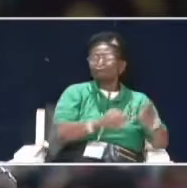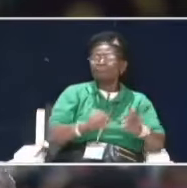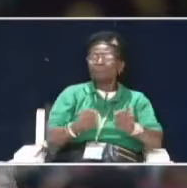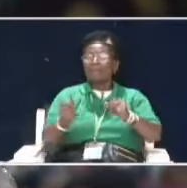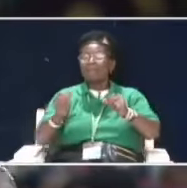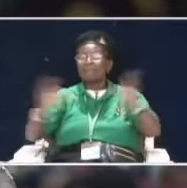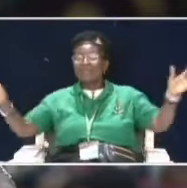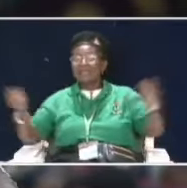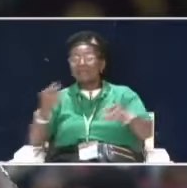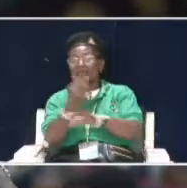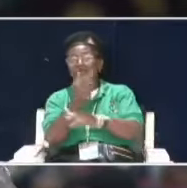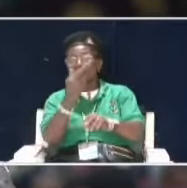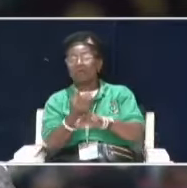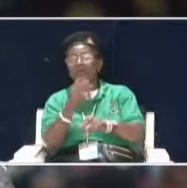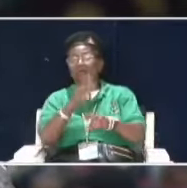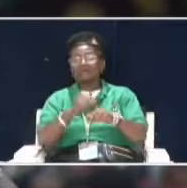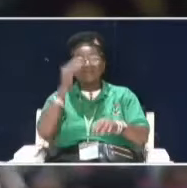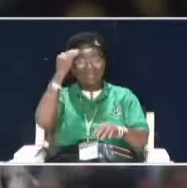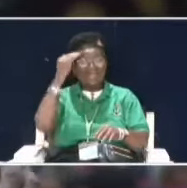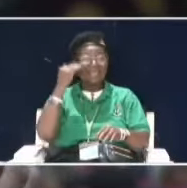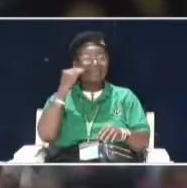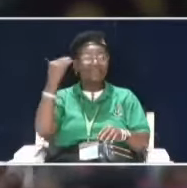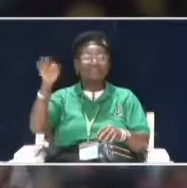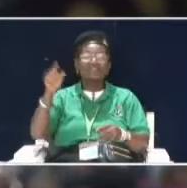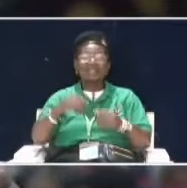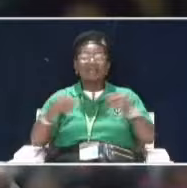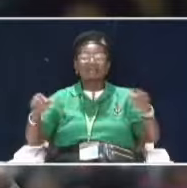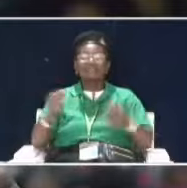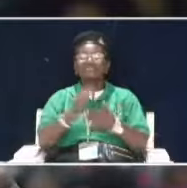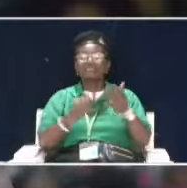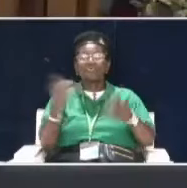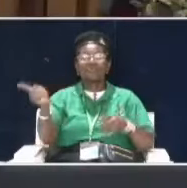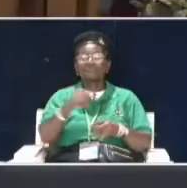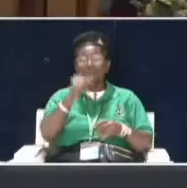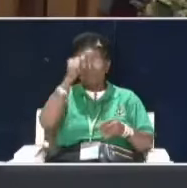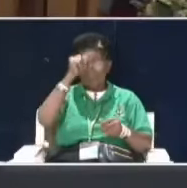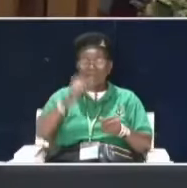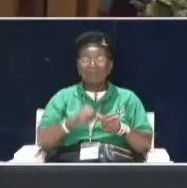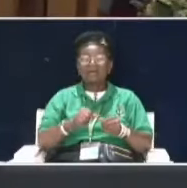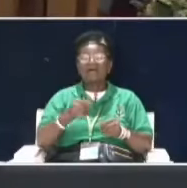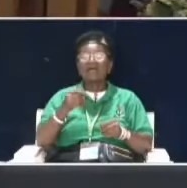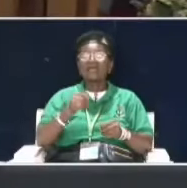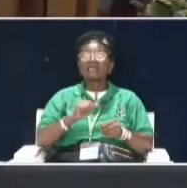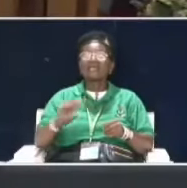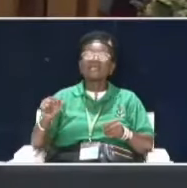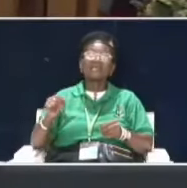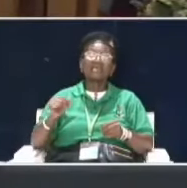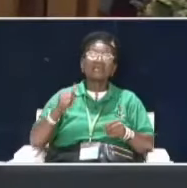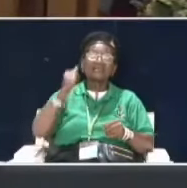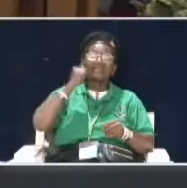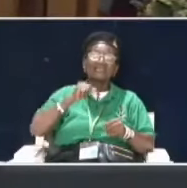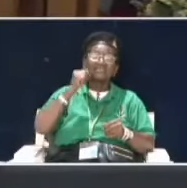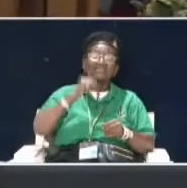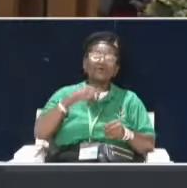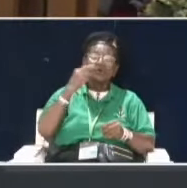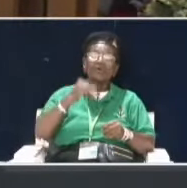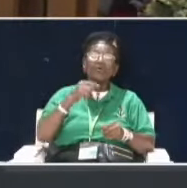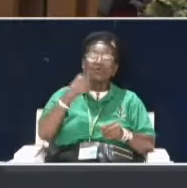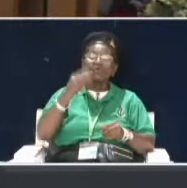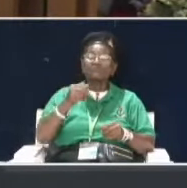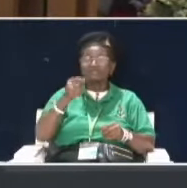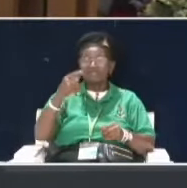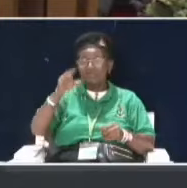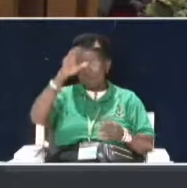Some of you will remember the story of a lady who the husband brought into the church because the